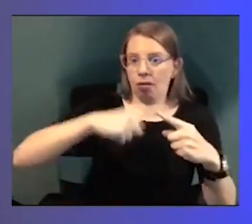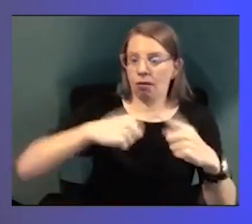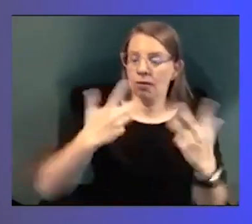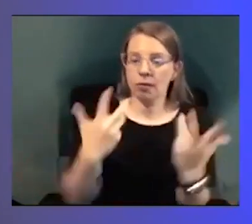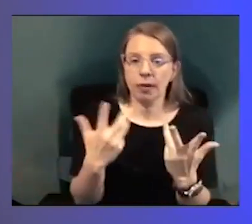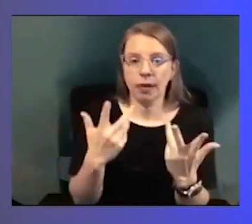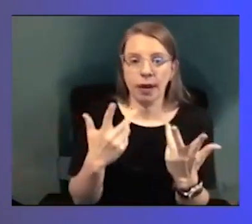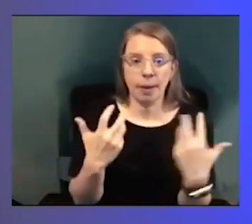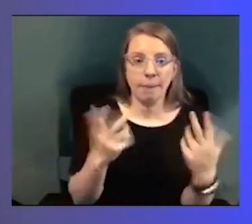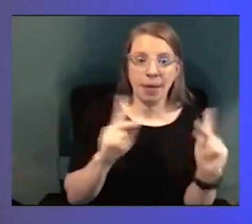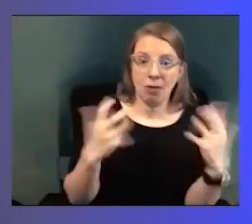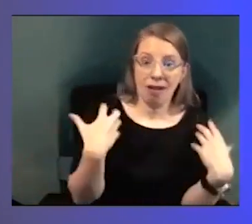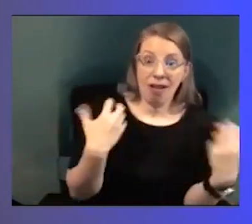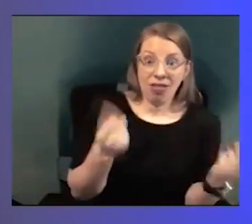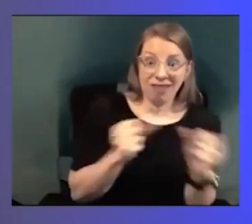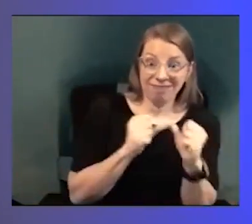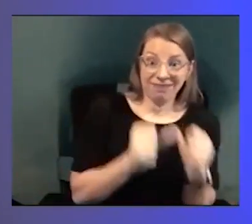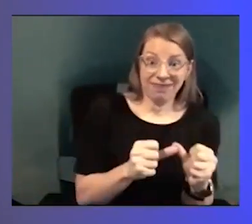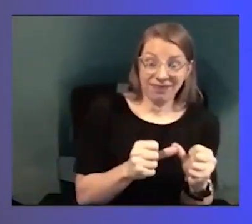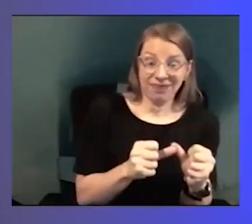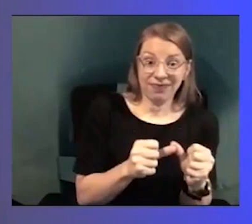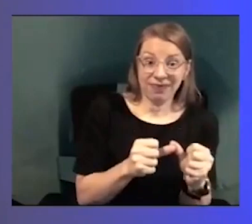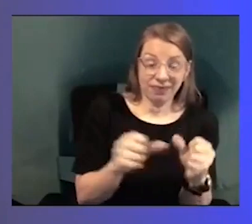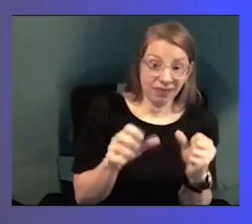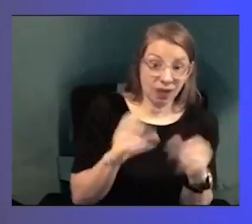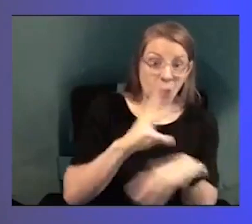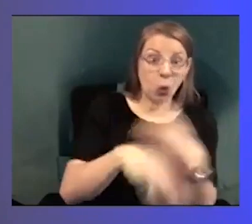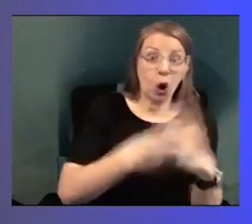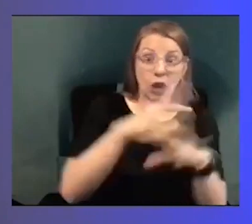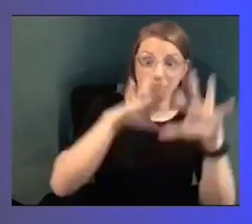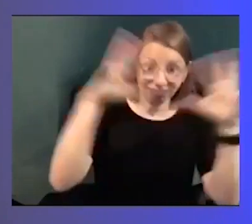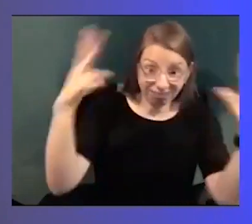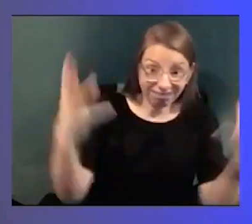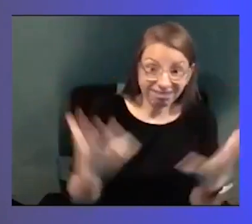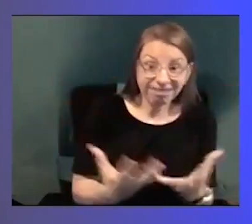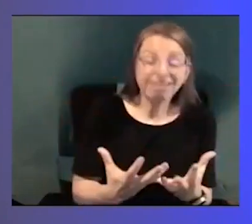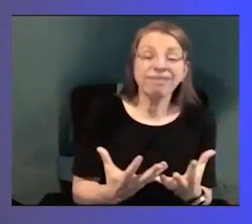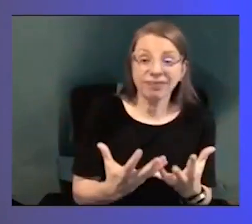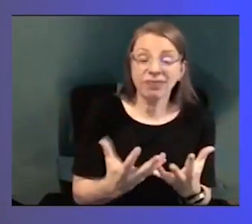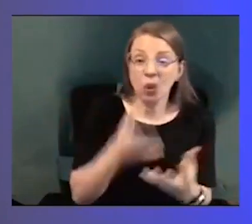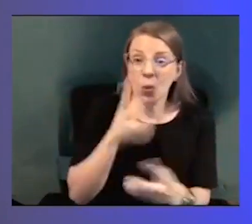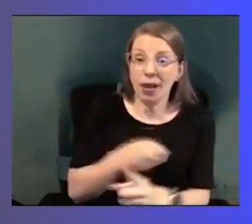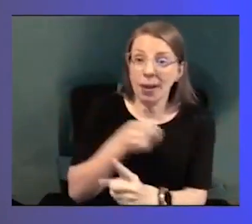people across the world, it absolutely has an impact